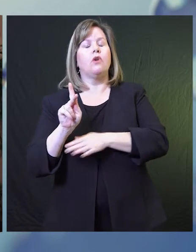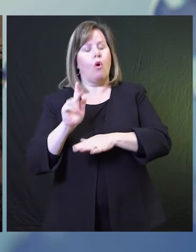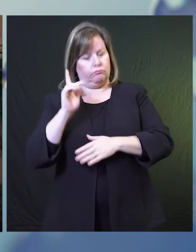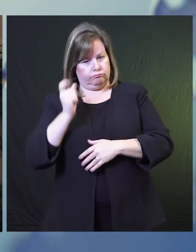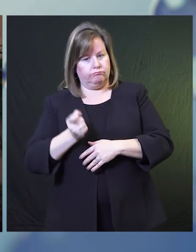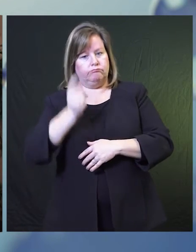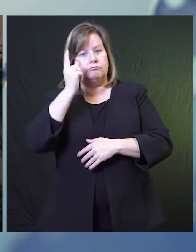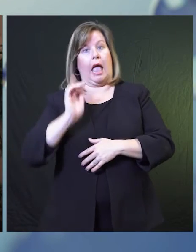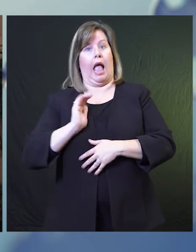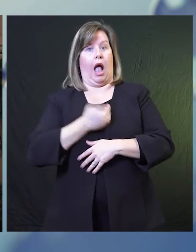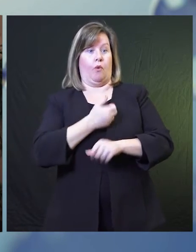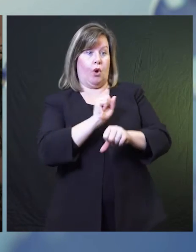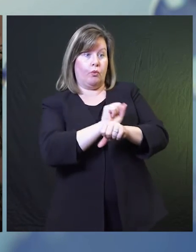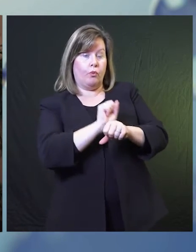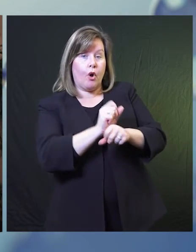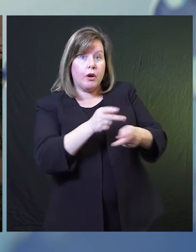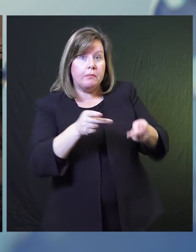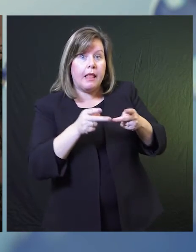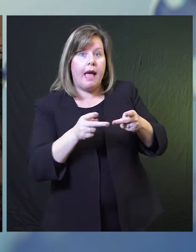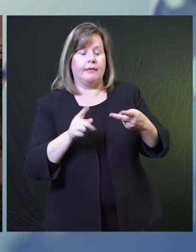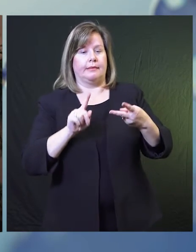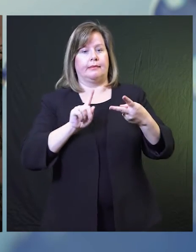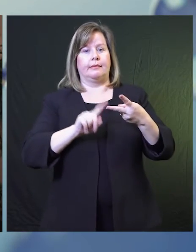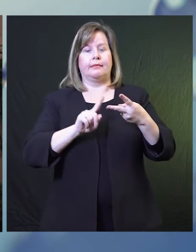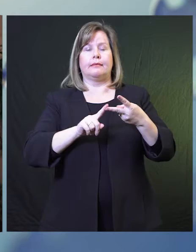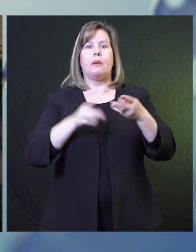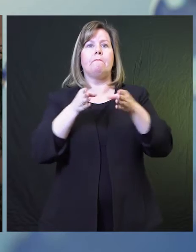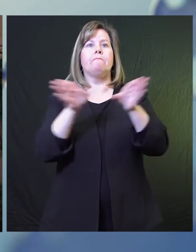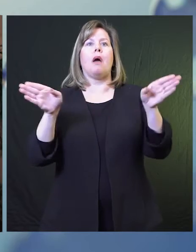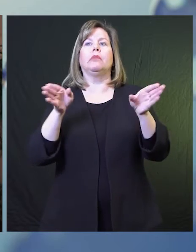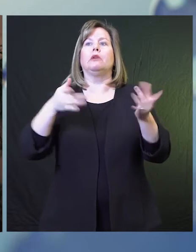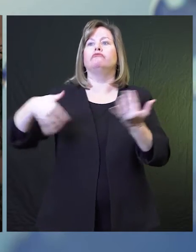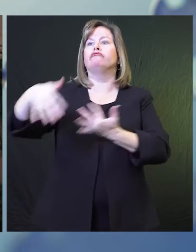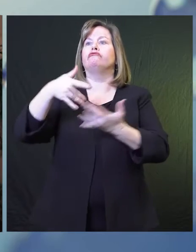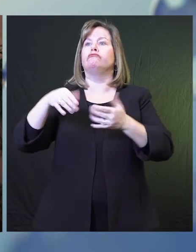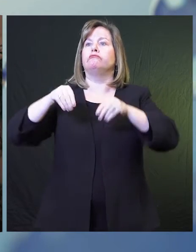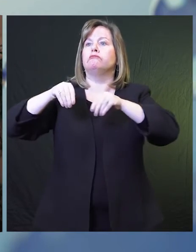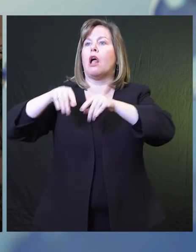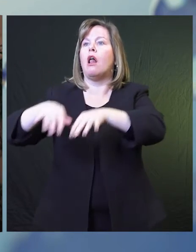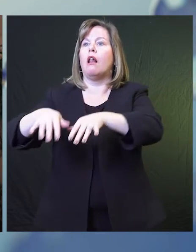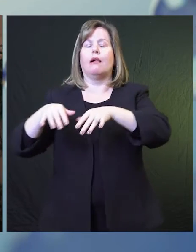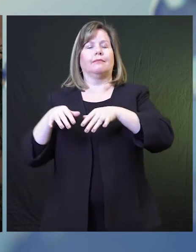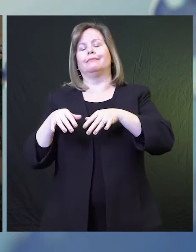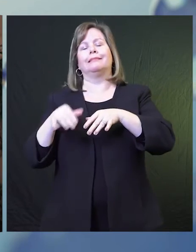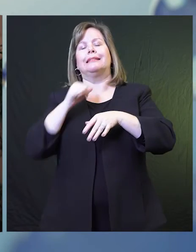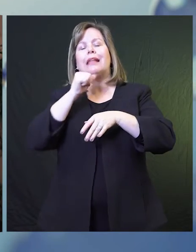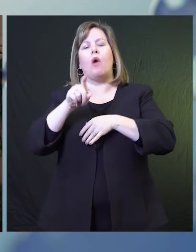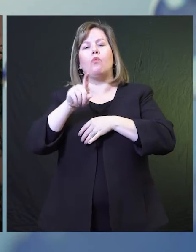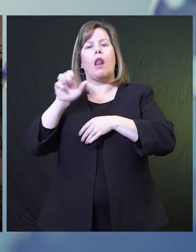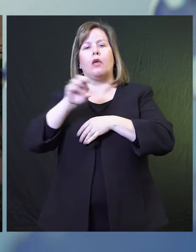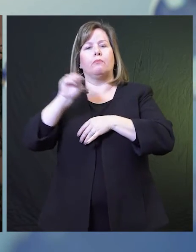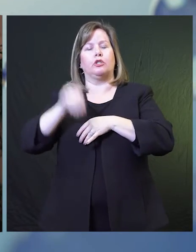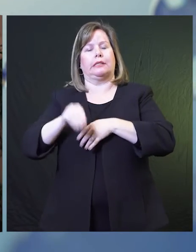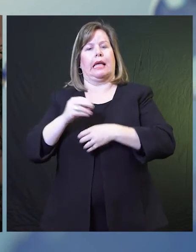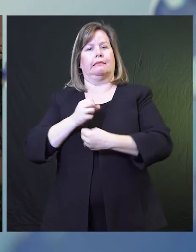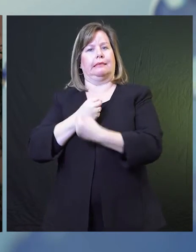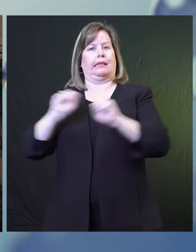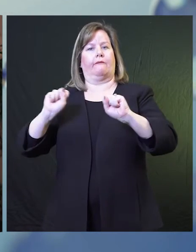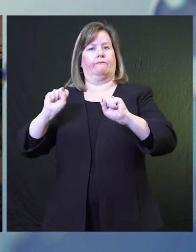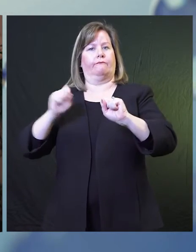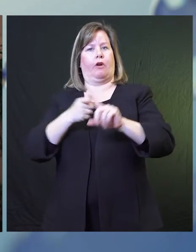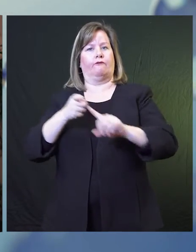that our workplaces, our public gatherings are never going to be 100% safe from